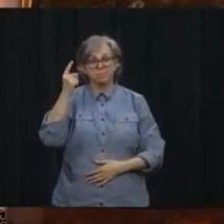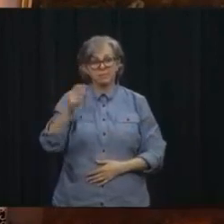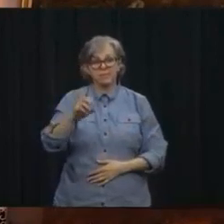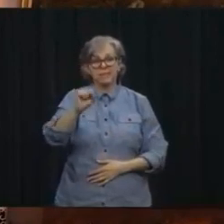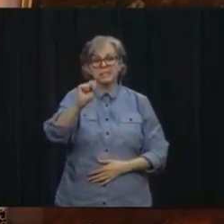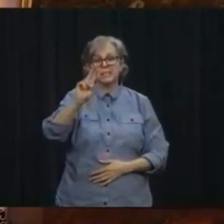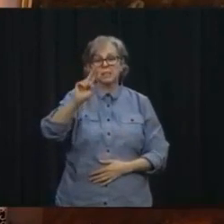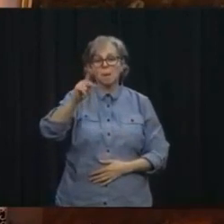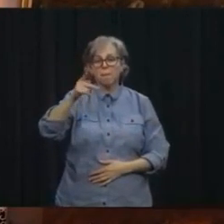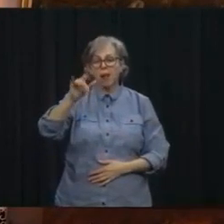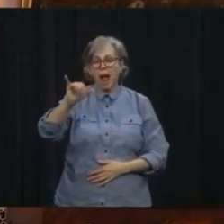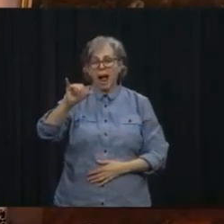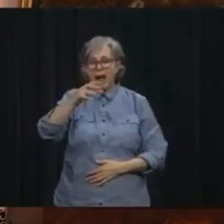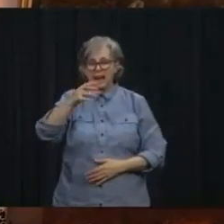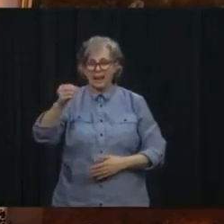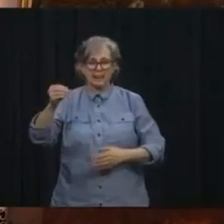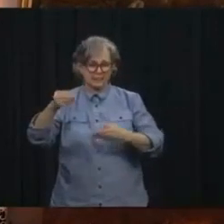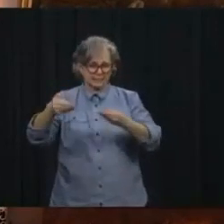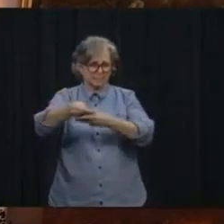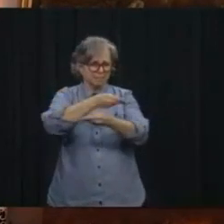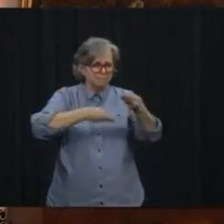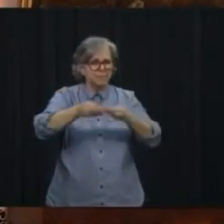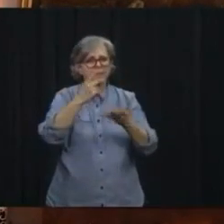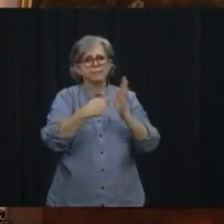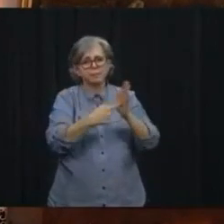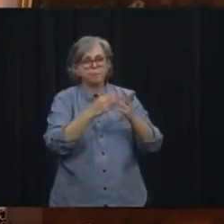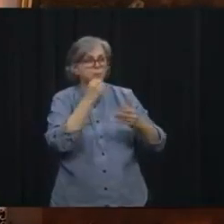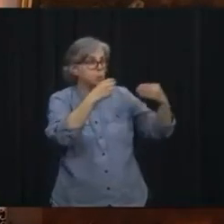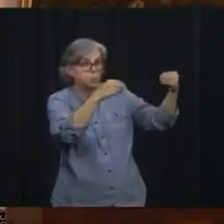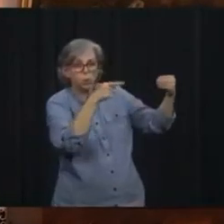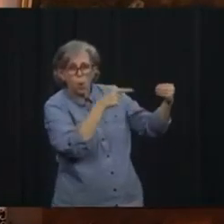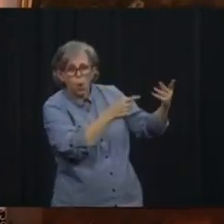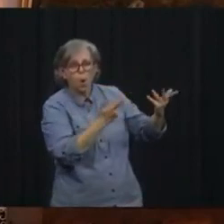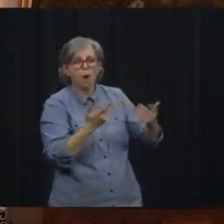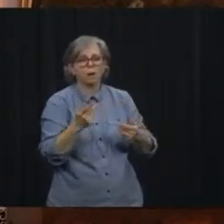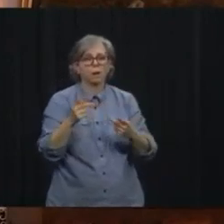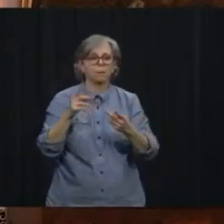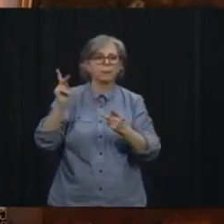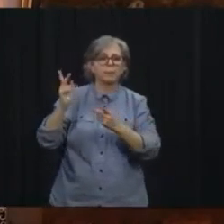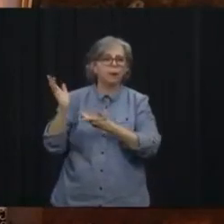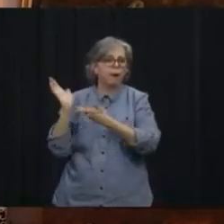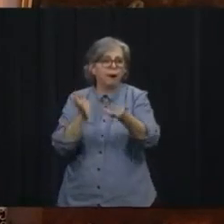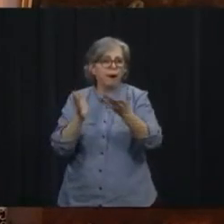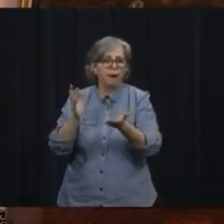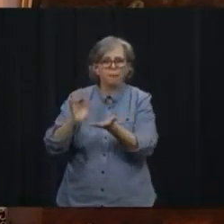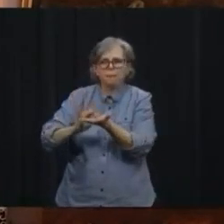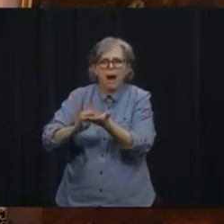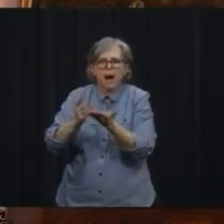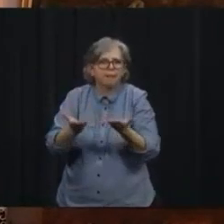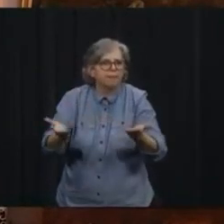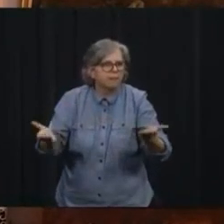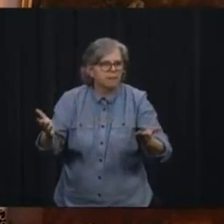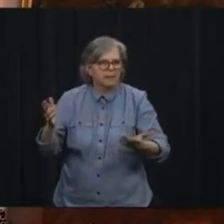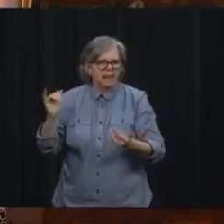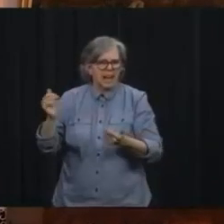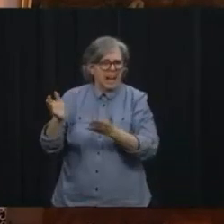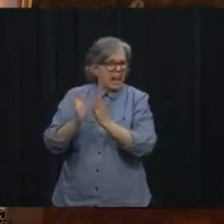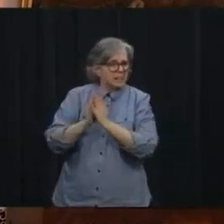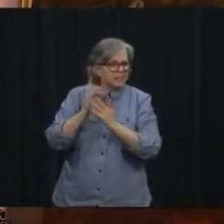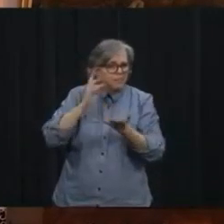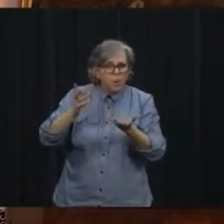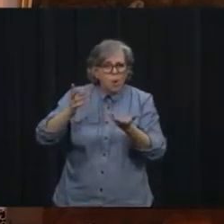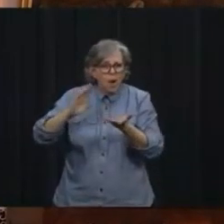make sure that businesses can forego payments for March, April, and May and defer them until